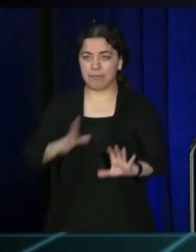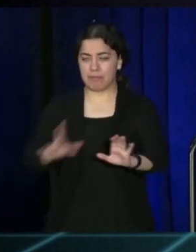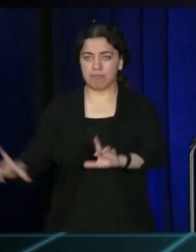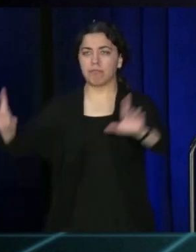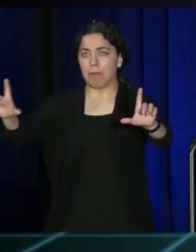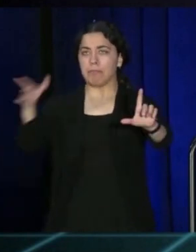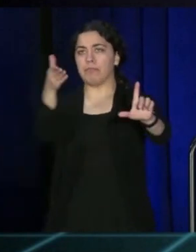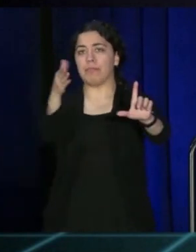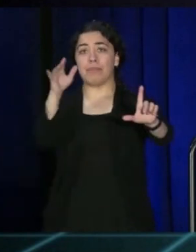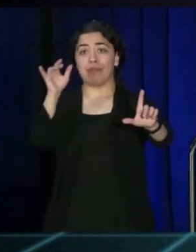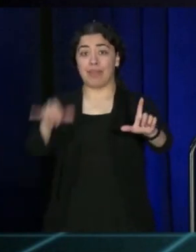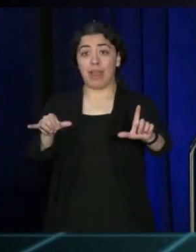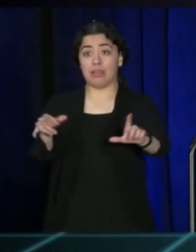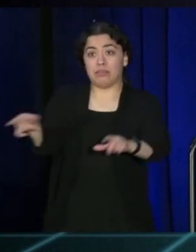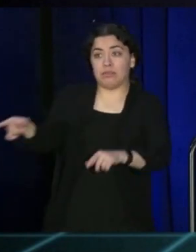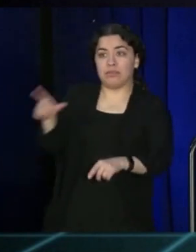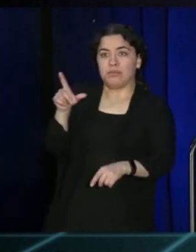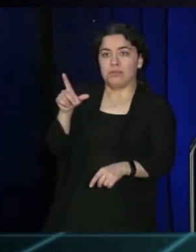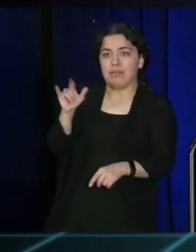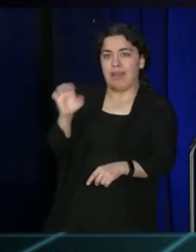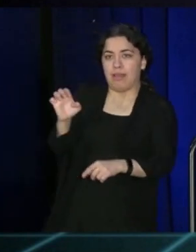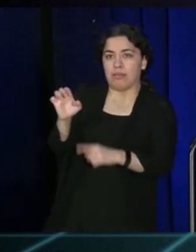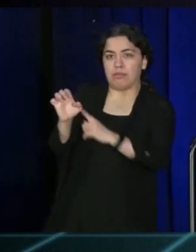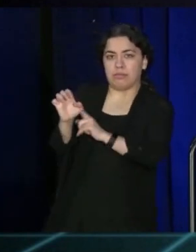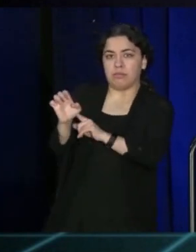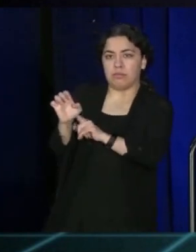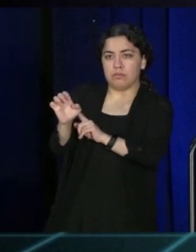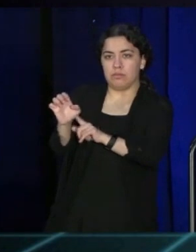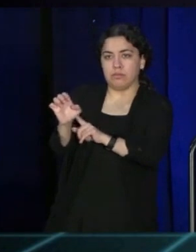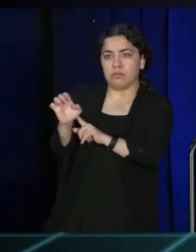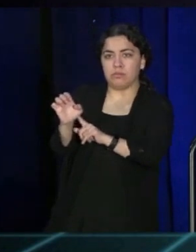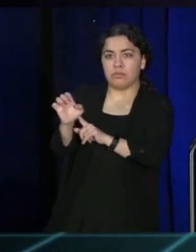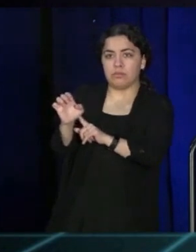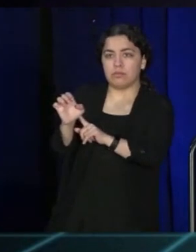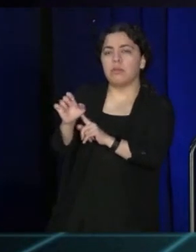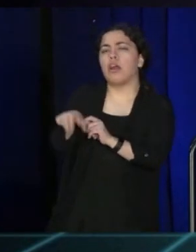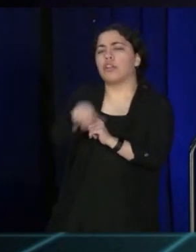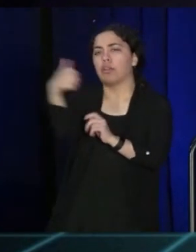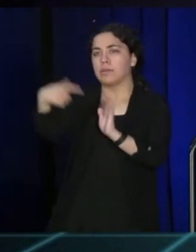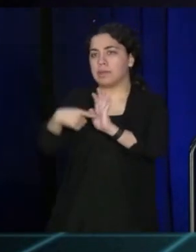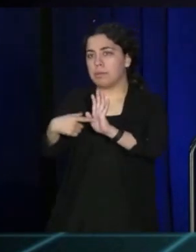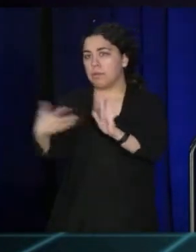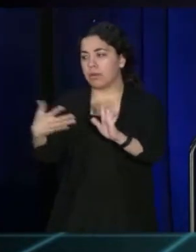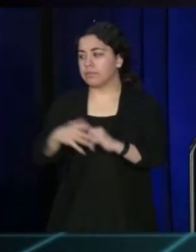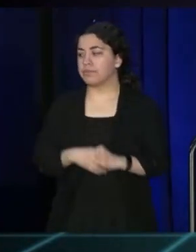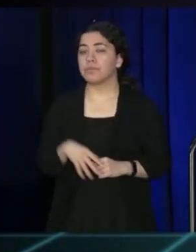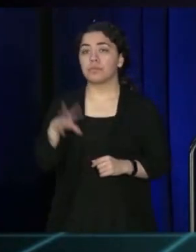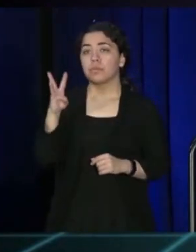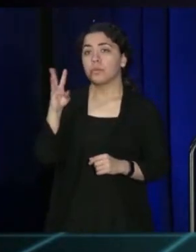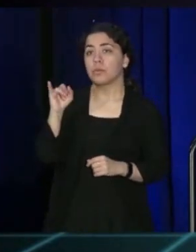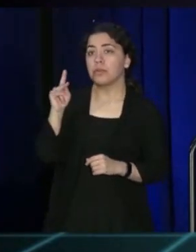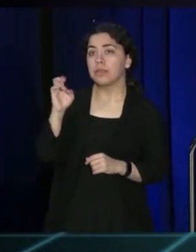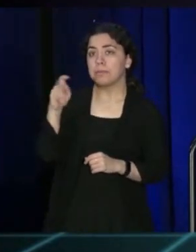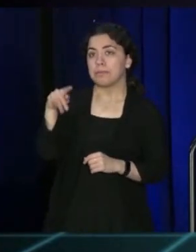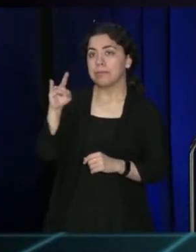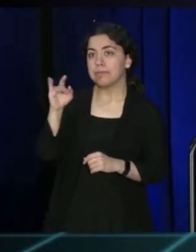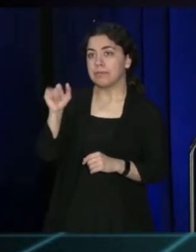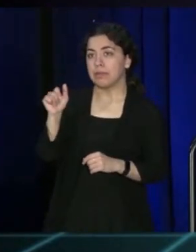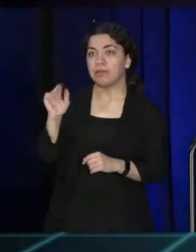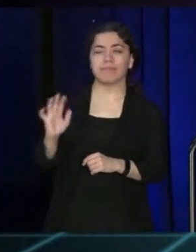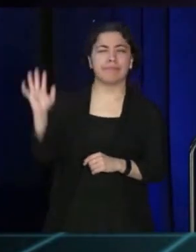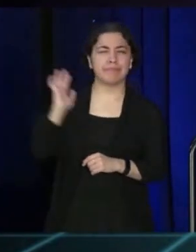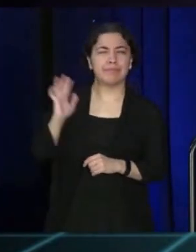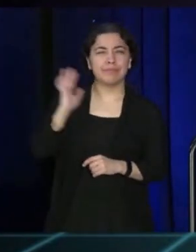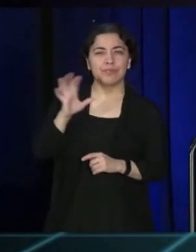That's a lie. Chase is lying to us. Okay, here's another one. This is Wikipedia, back when they were doing